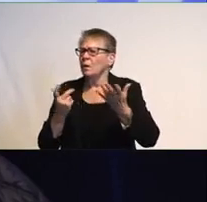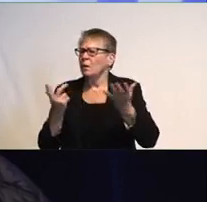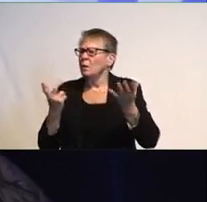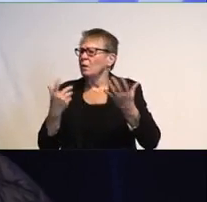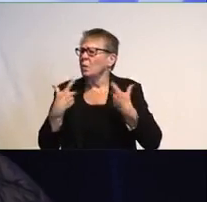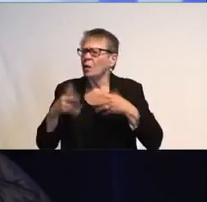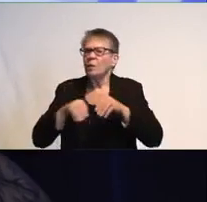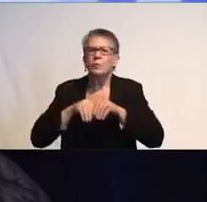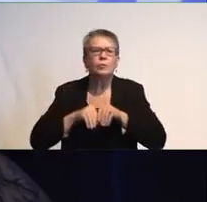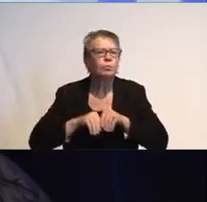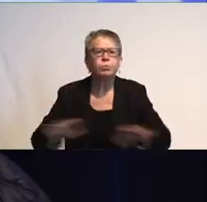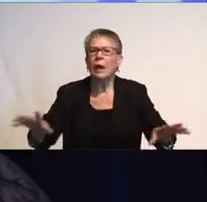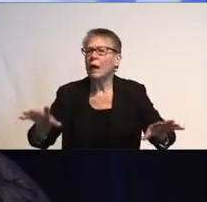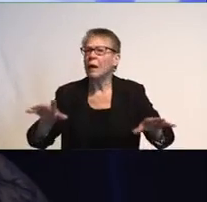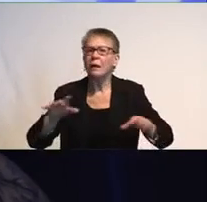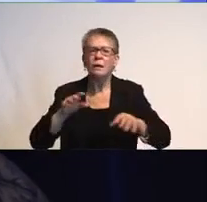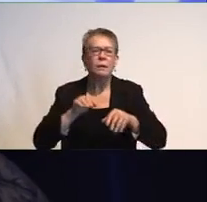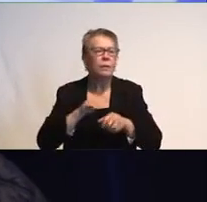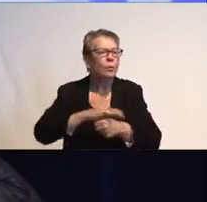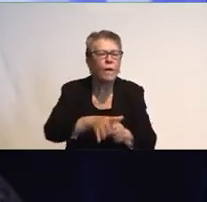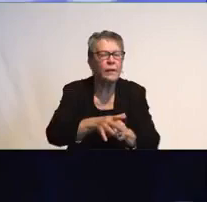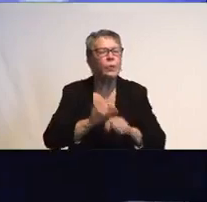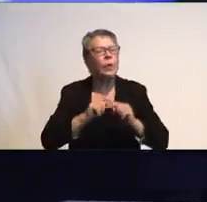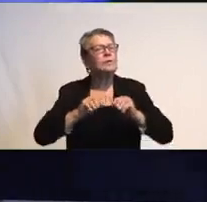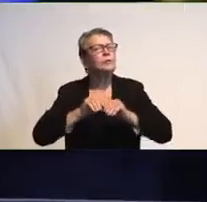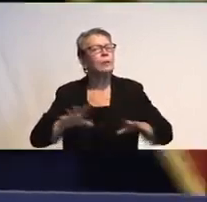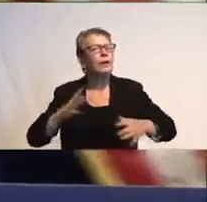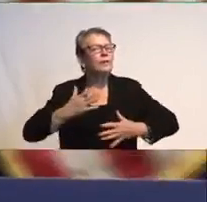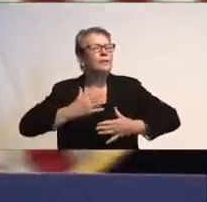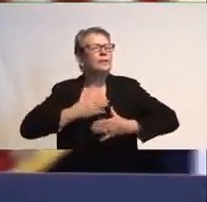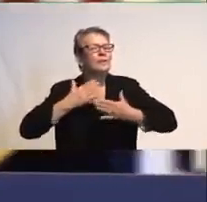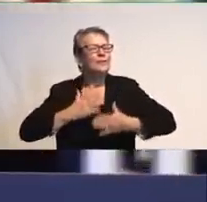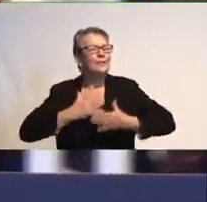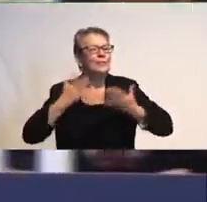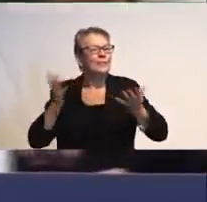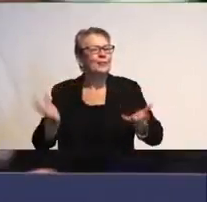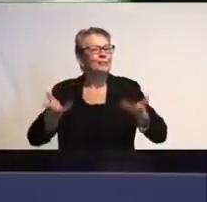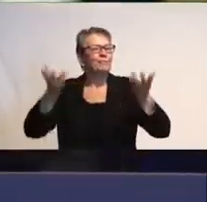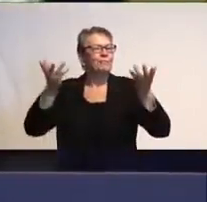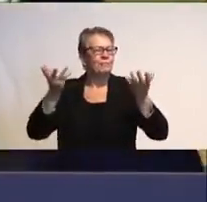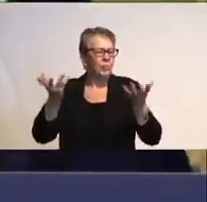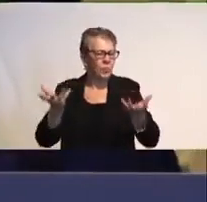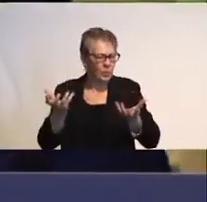our children. Thank you. I like the let's spread cheer and not COVID.